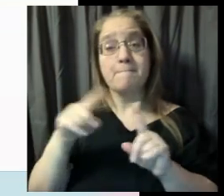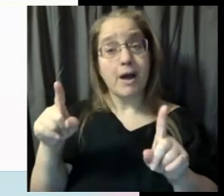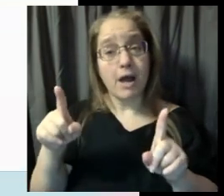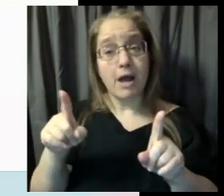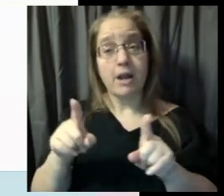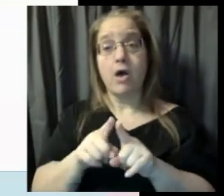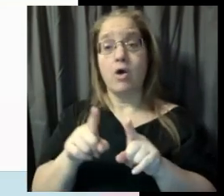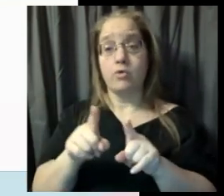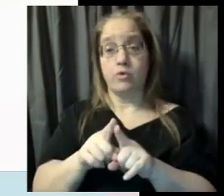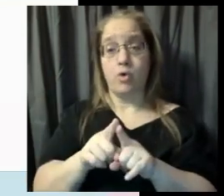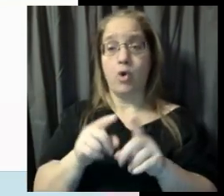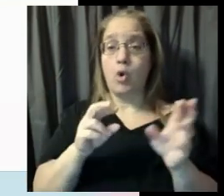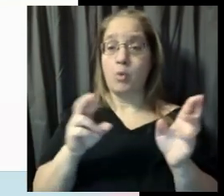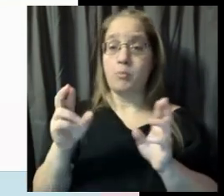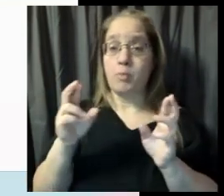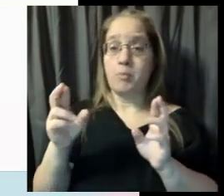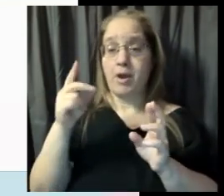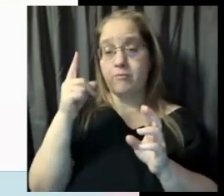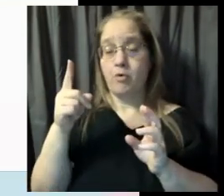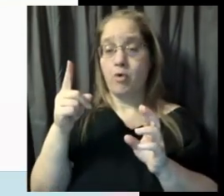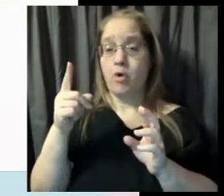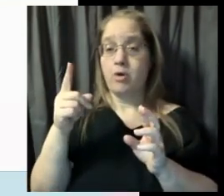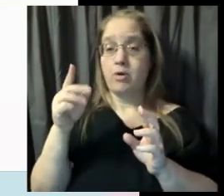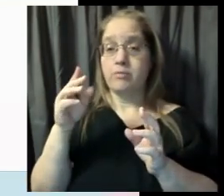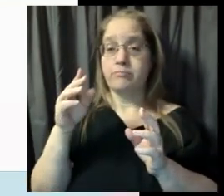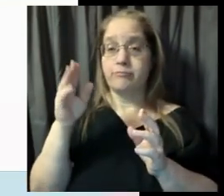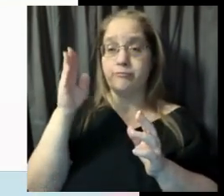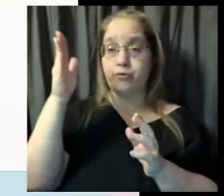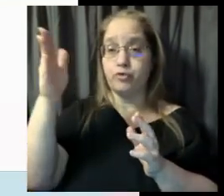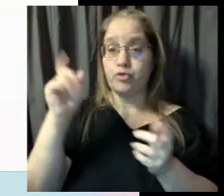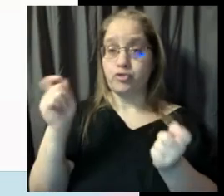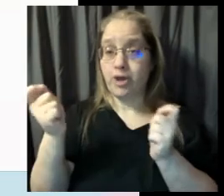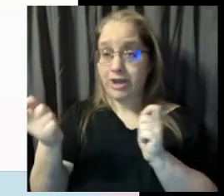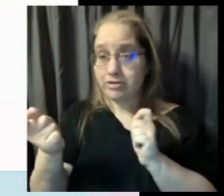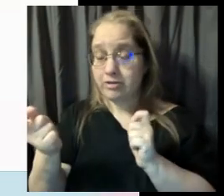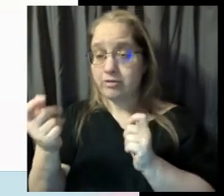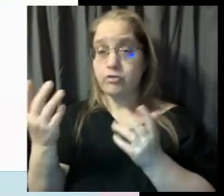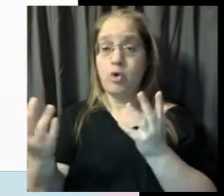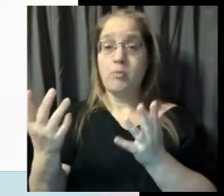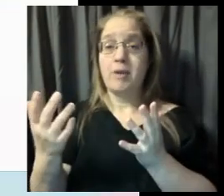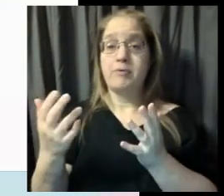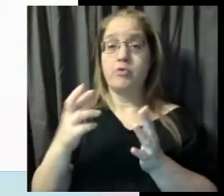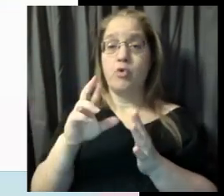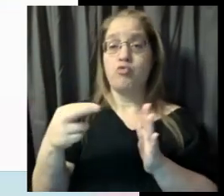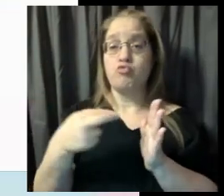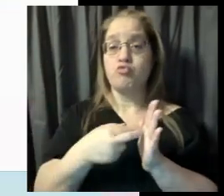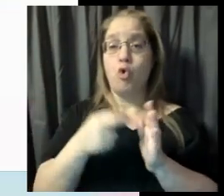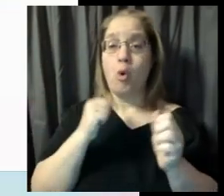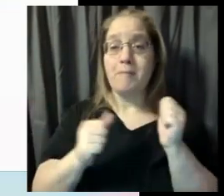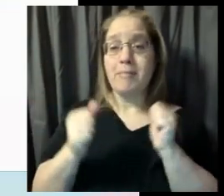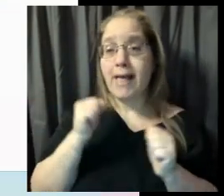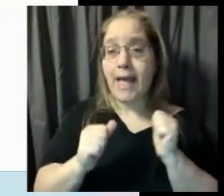also prepare for upcoming changes. So you could consider role playing and